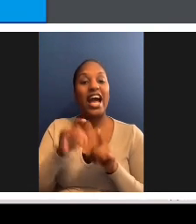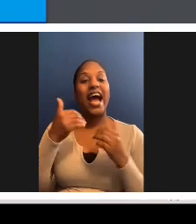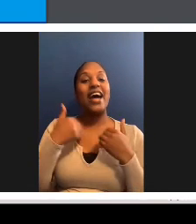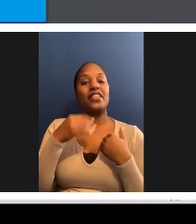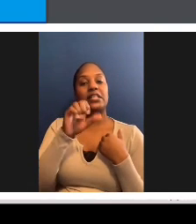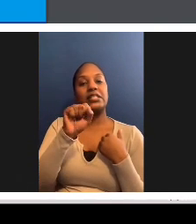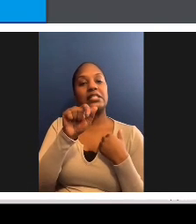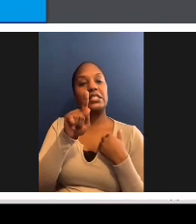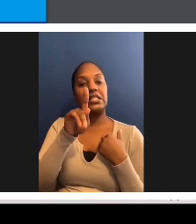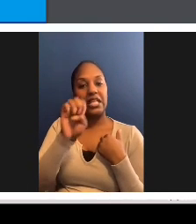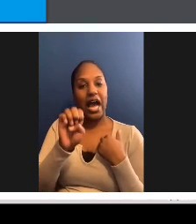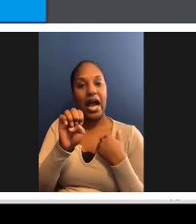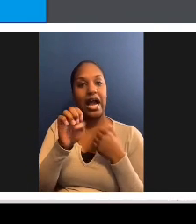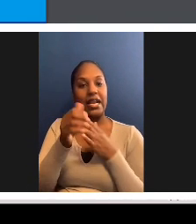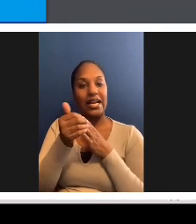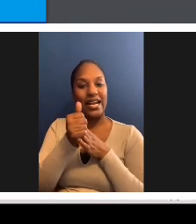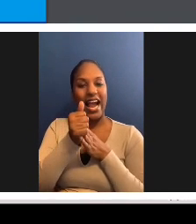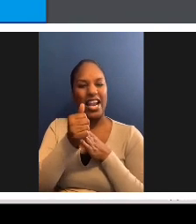this.